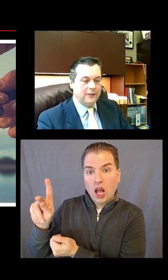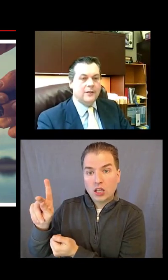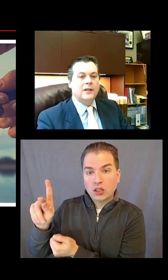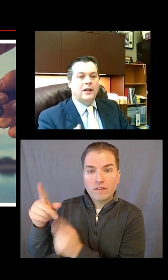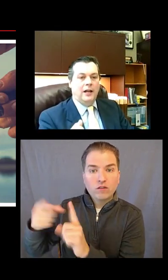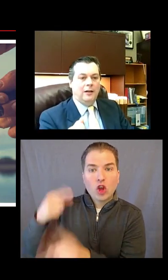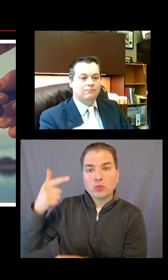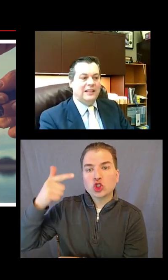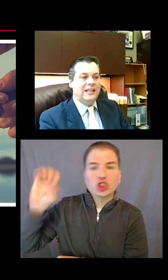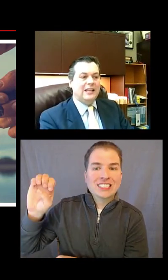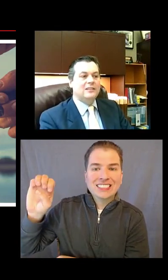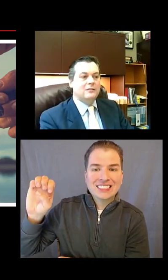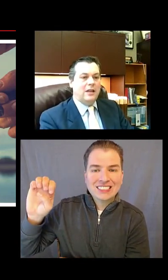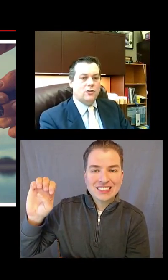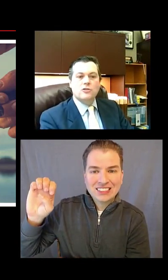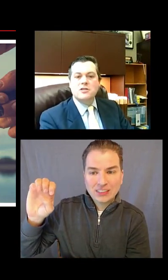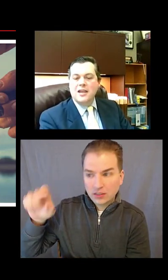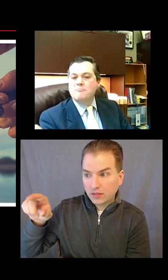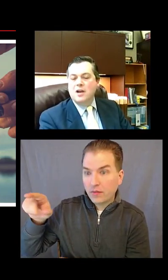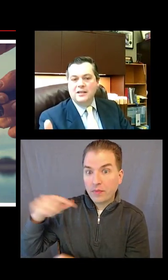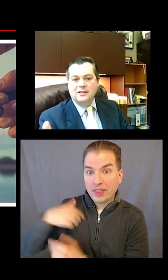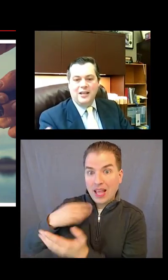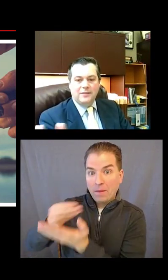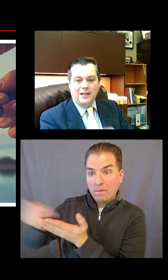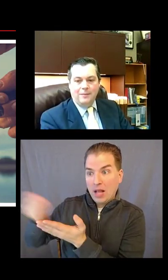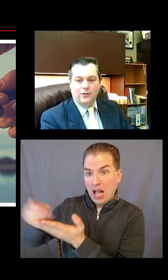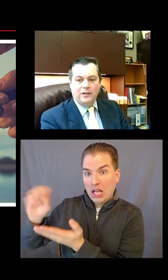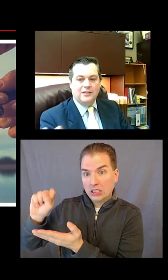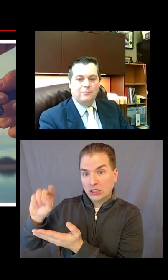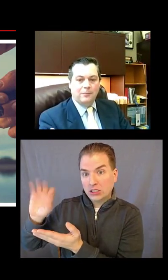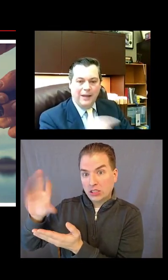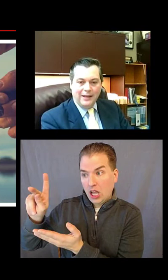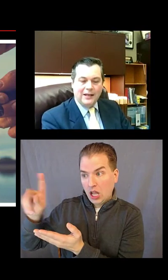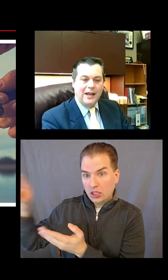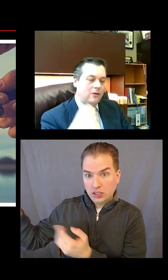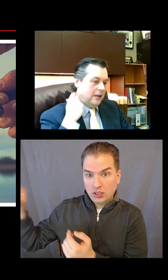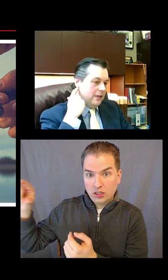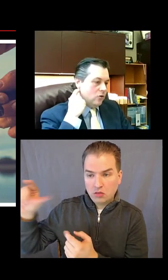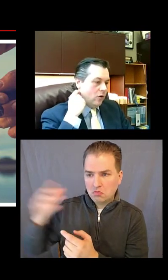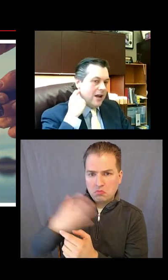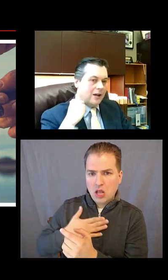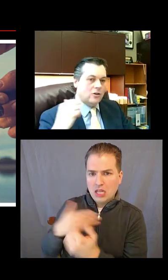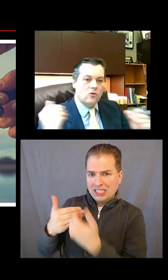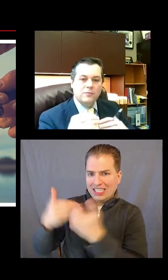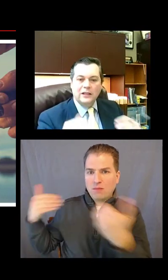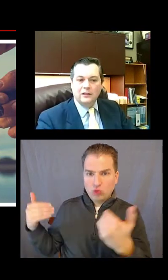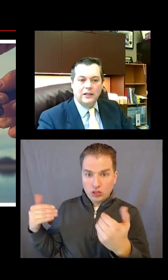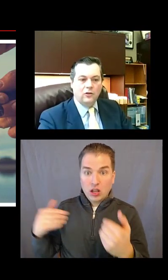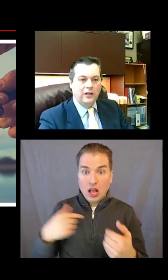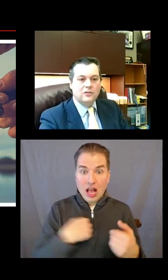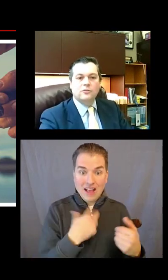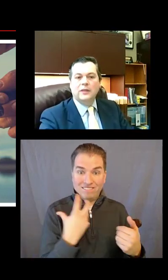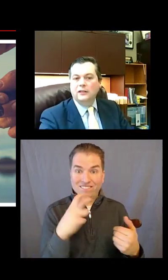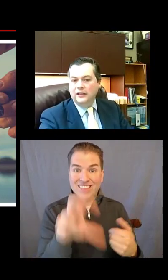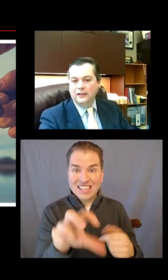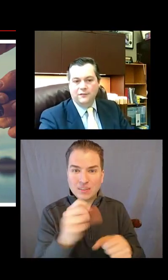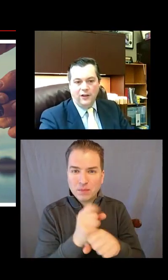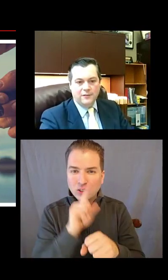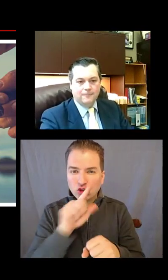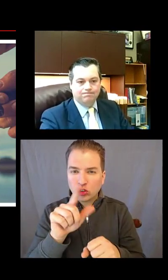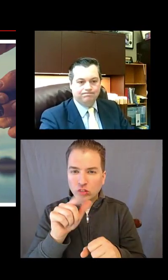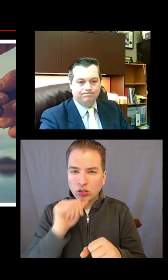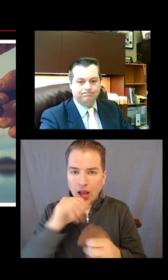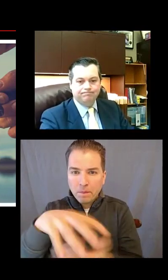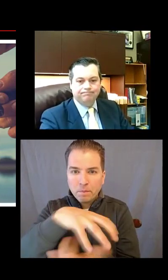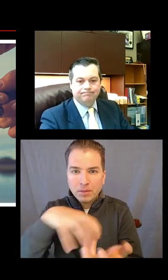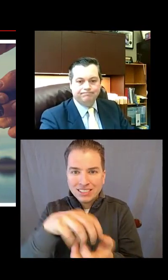Electric. The key is to make sure that that money is kept separate in a separate bank account and that you are not commingling or intermingling the